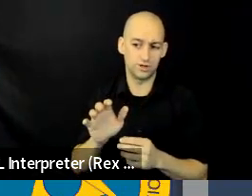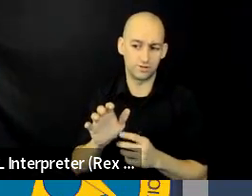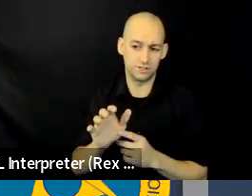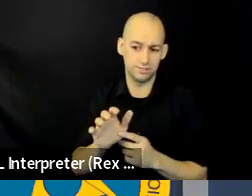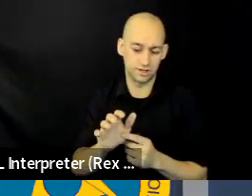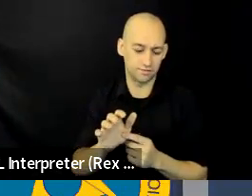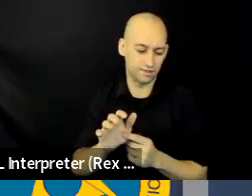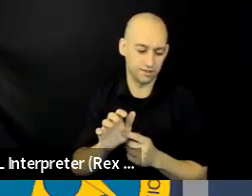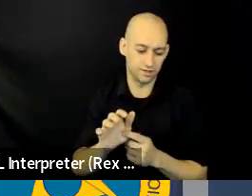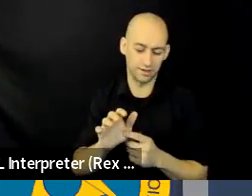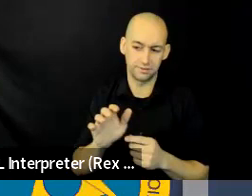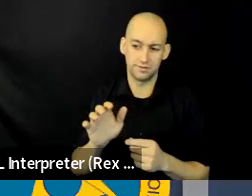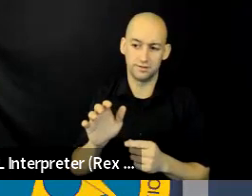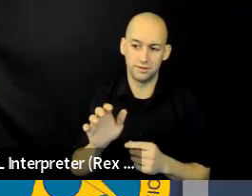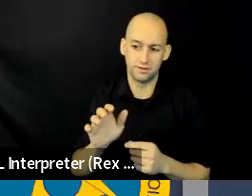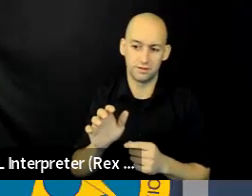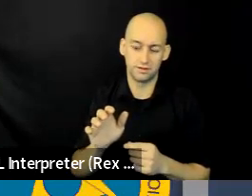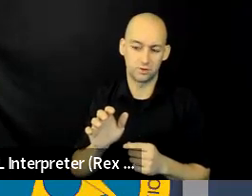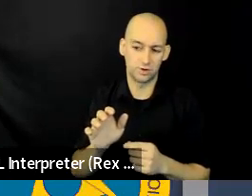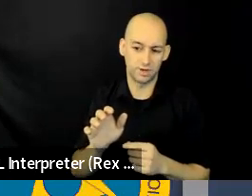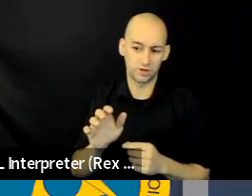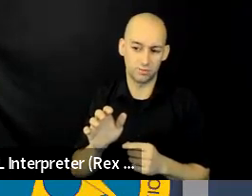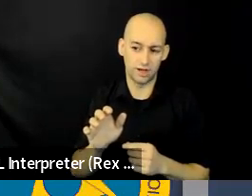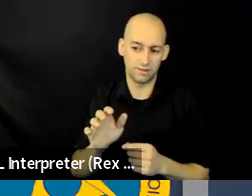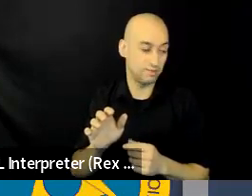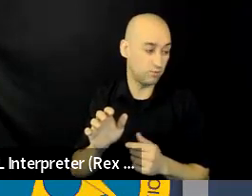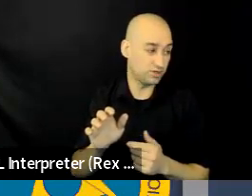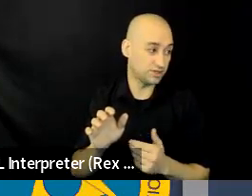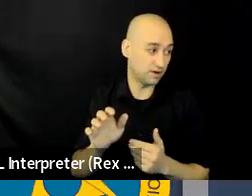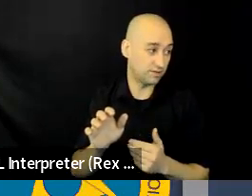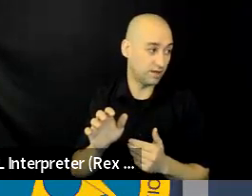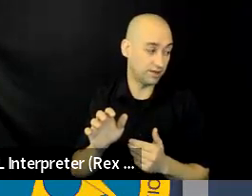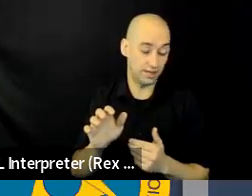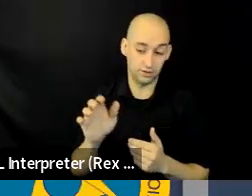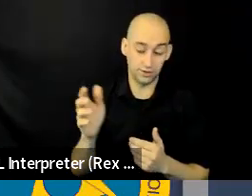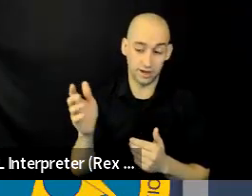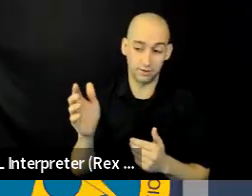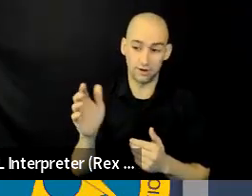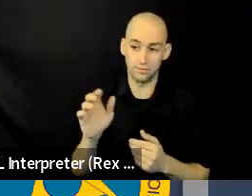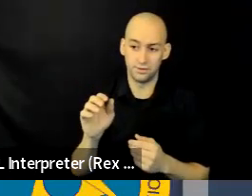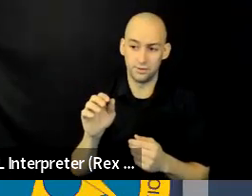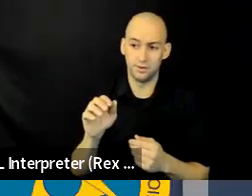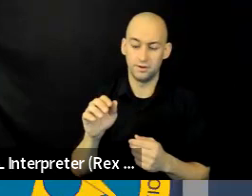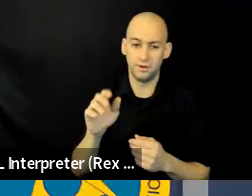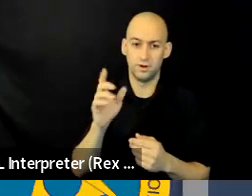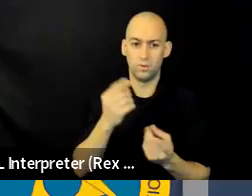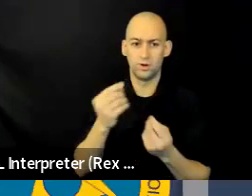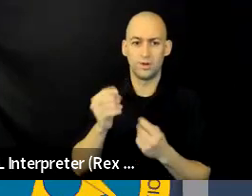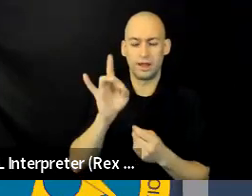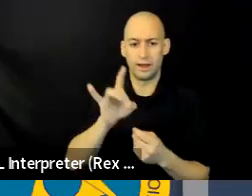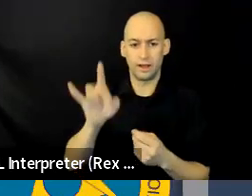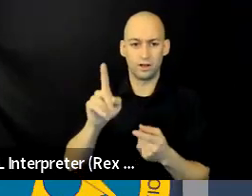Opposed? That passes unanimously. Item 88, please. 80. We're going to go 88